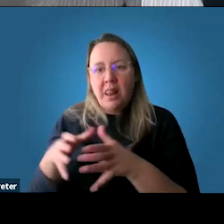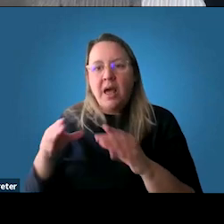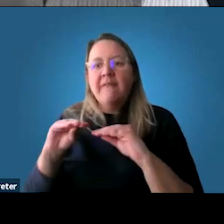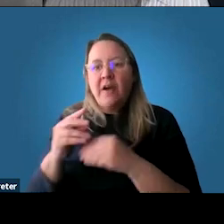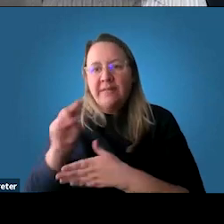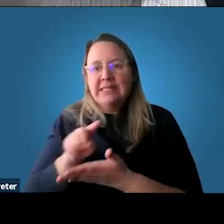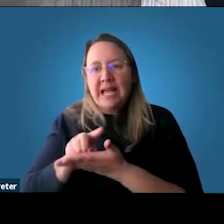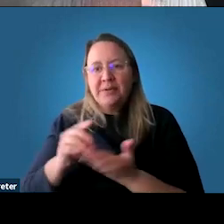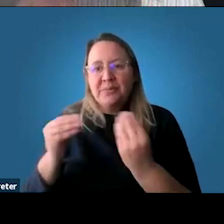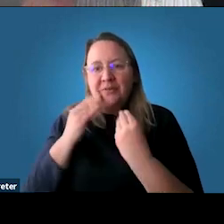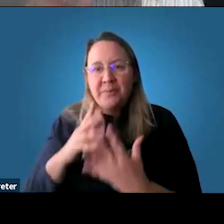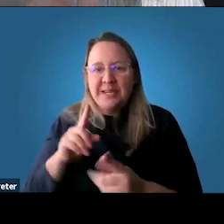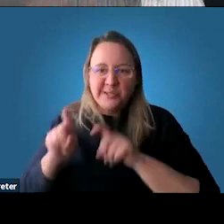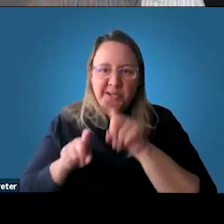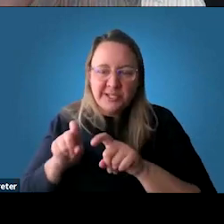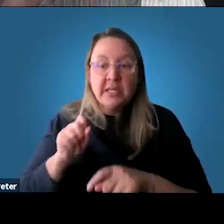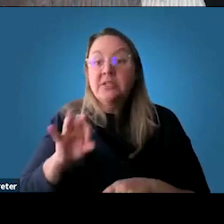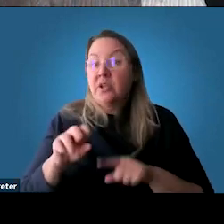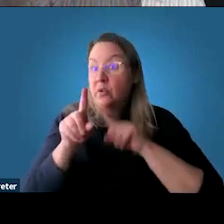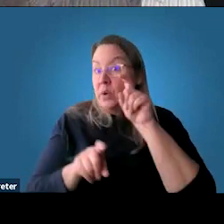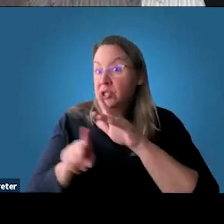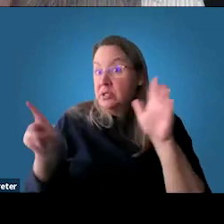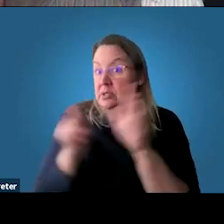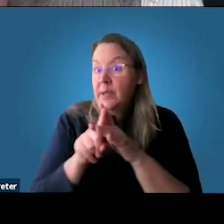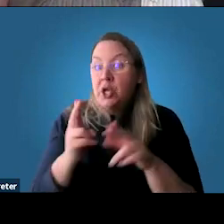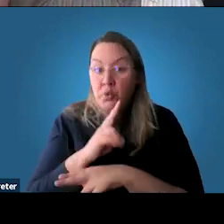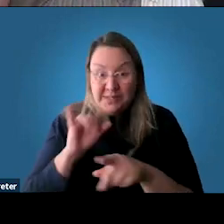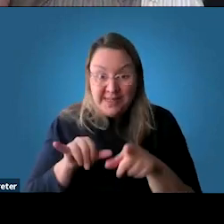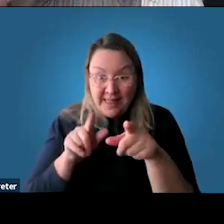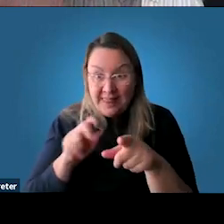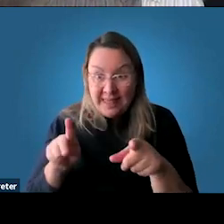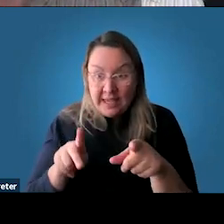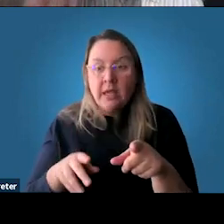in here. So if you do have a question, use this link, give us a